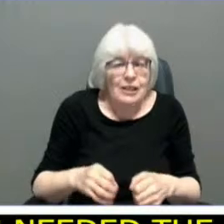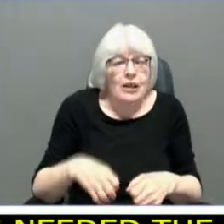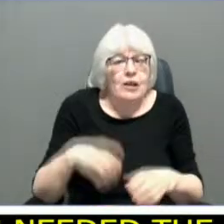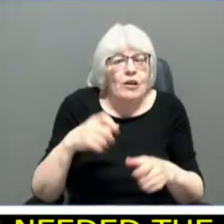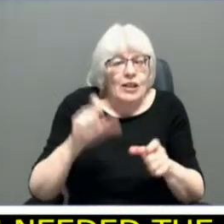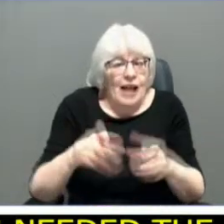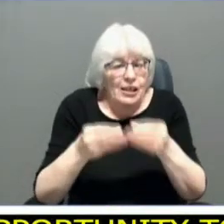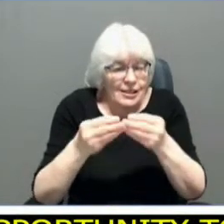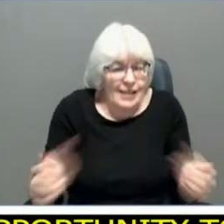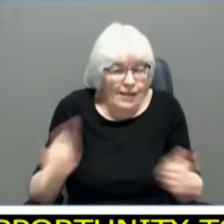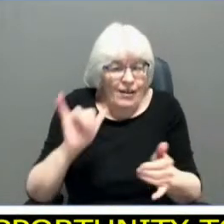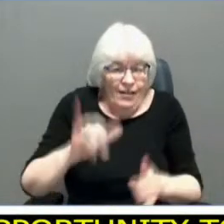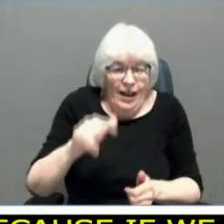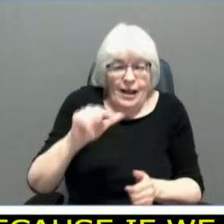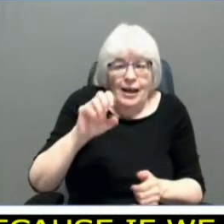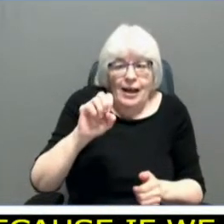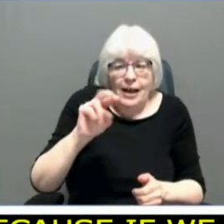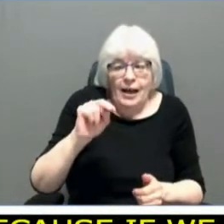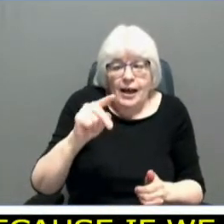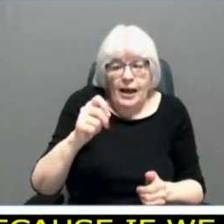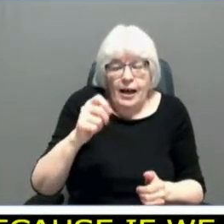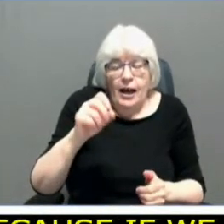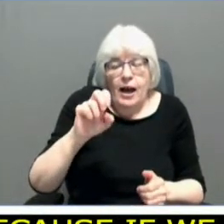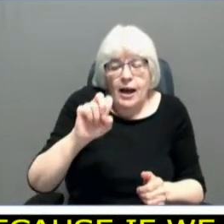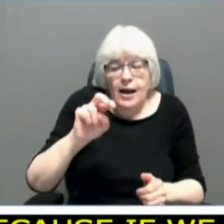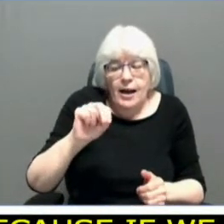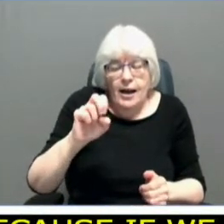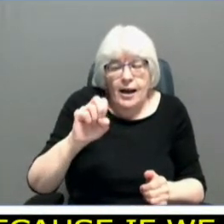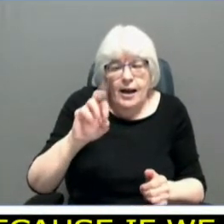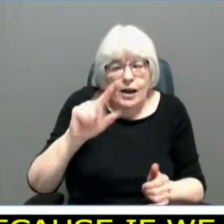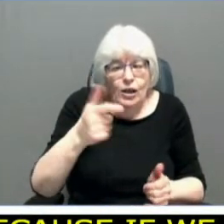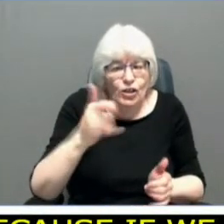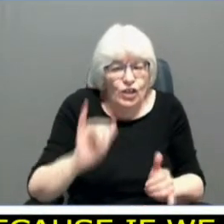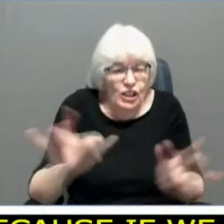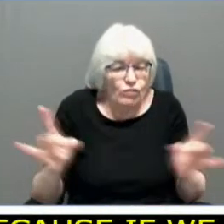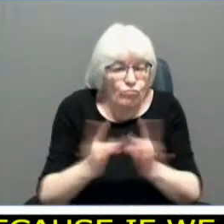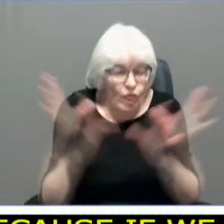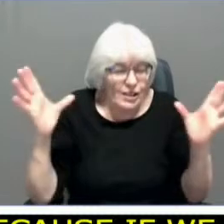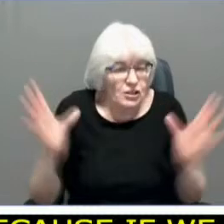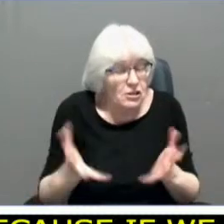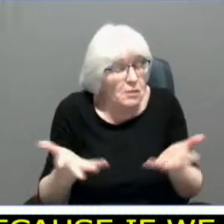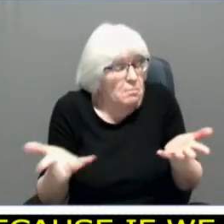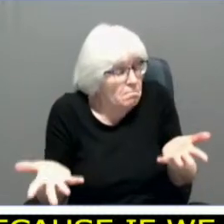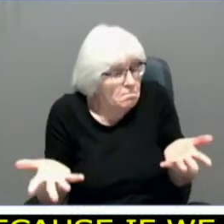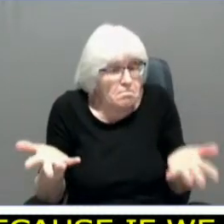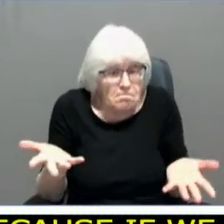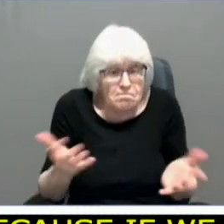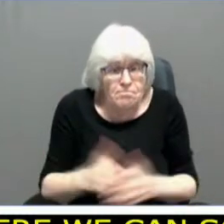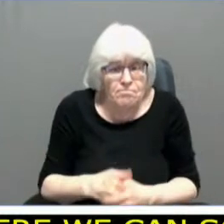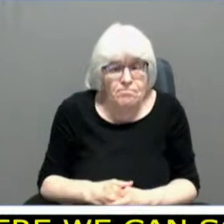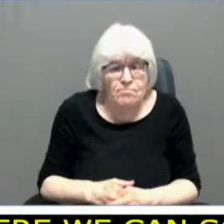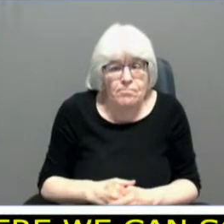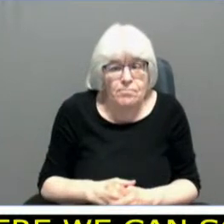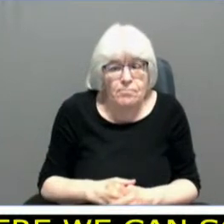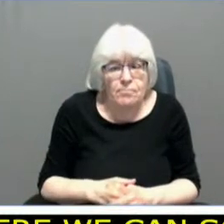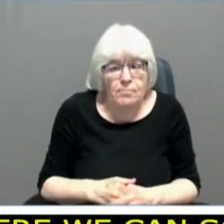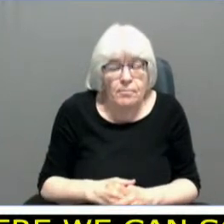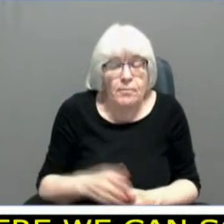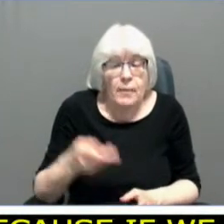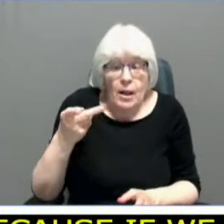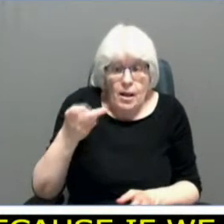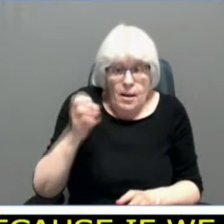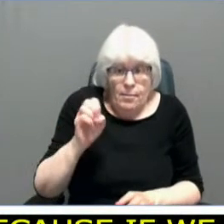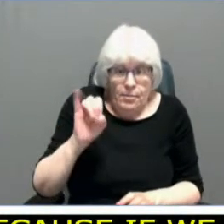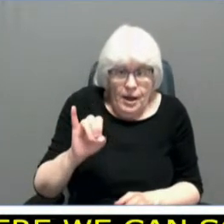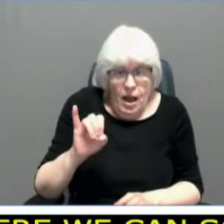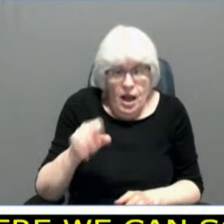provide an energy solution that will see an immediate impact. And look, for Prince Edward Island, I think everything remains